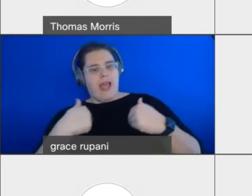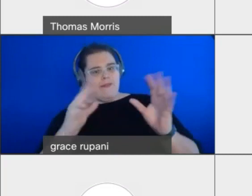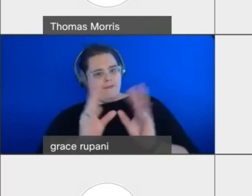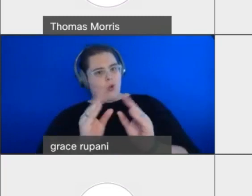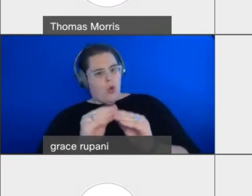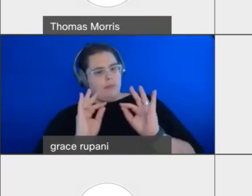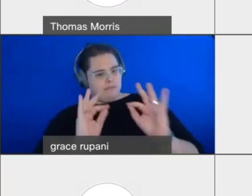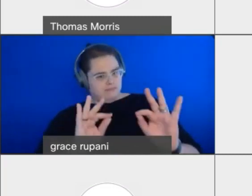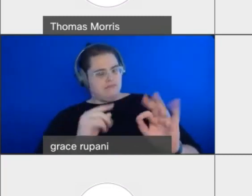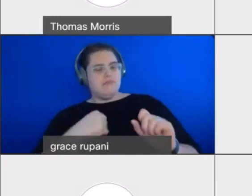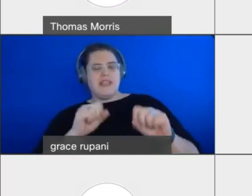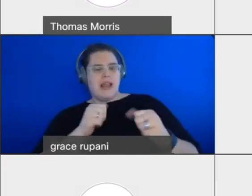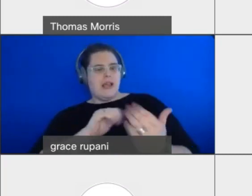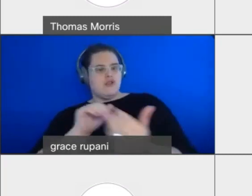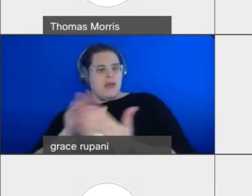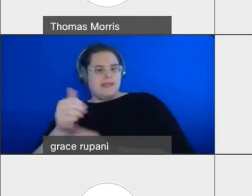think that